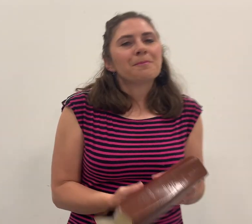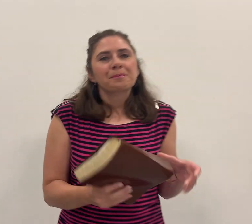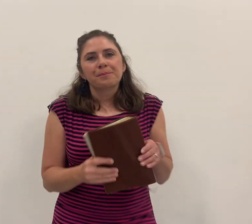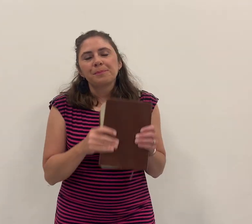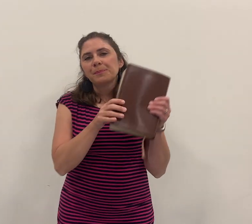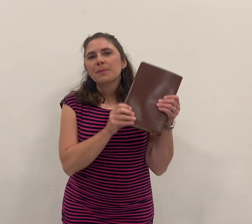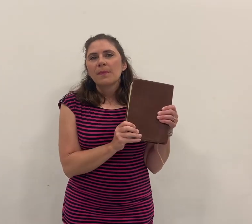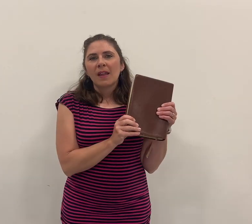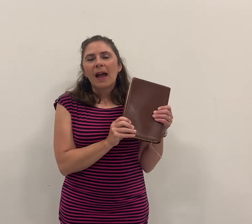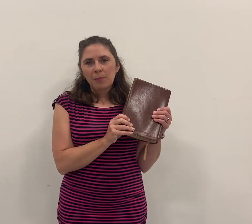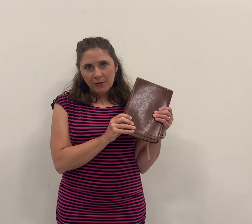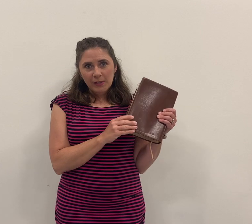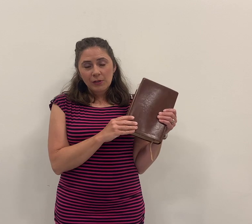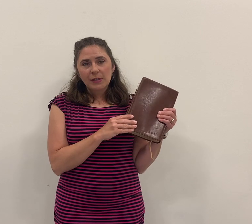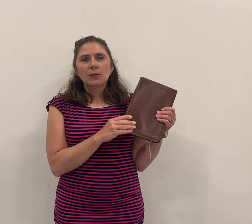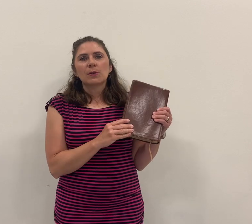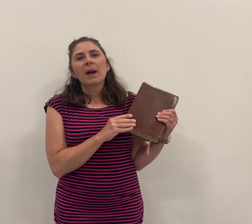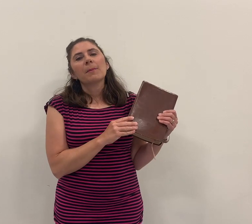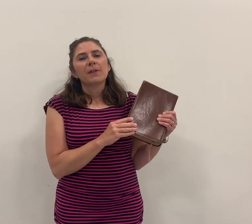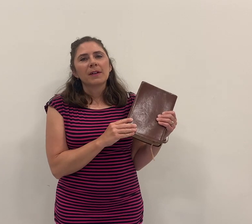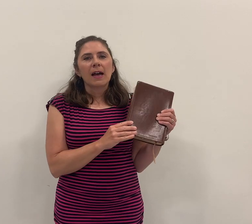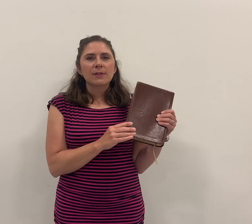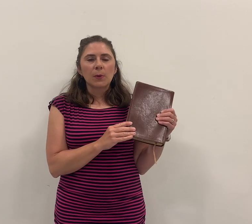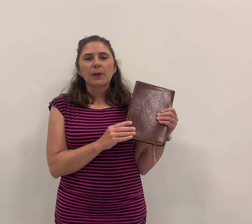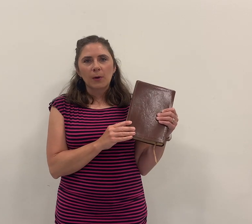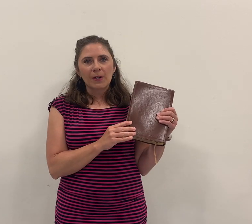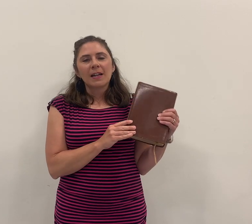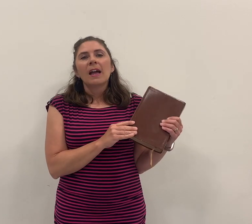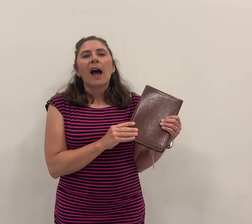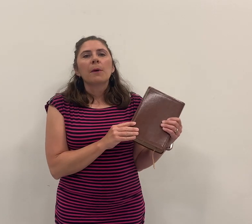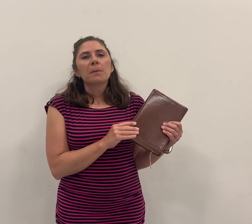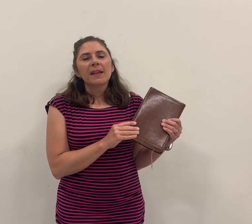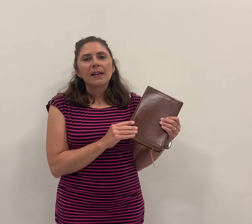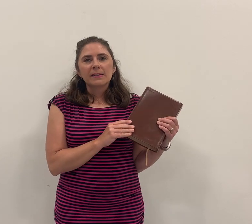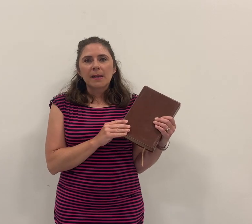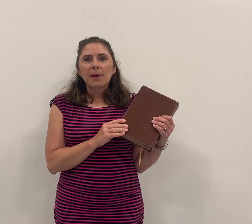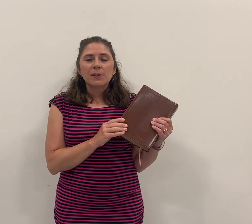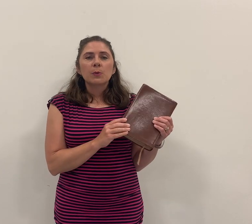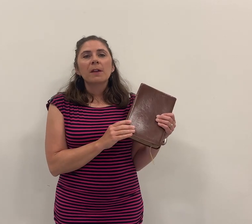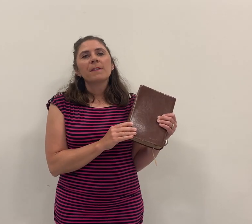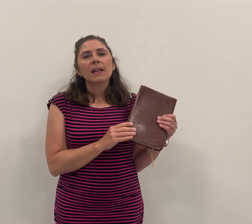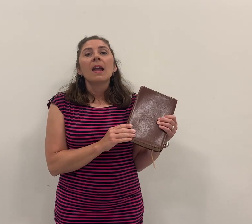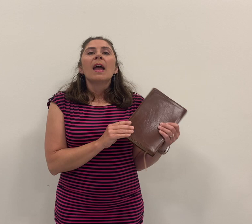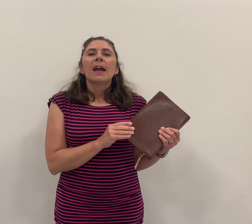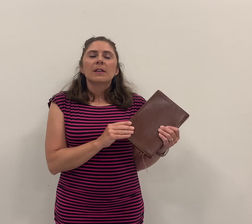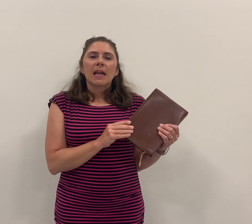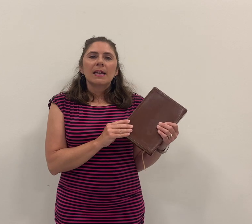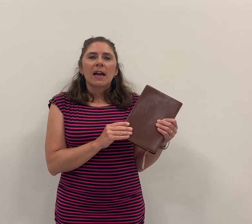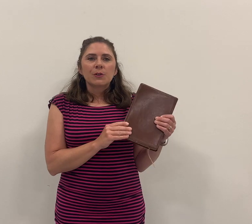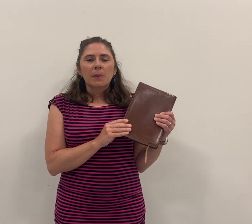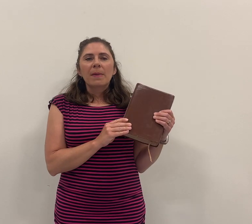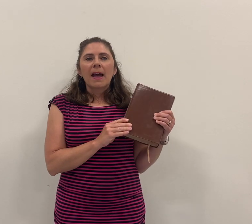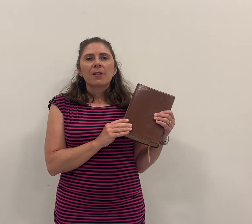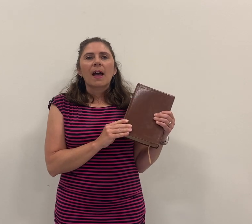Bible. I pledge allegiance to the Bible, God's holy word. I will make it a lamp unto my feet and a